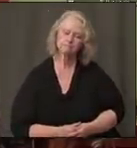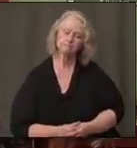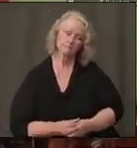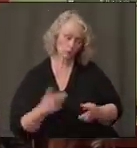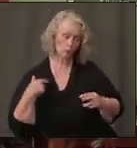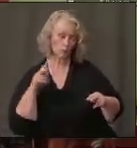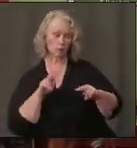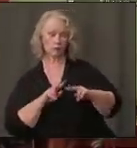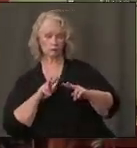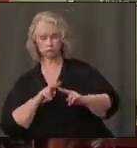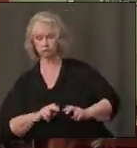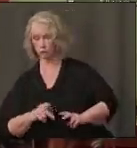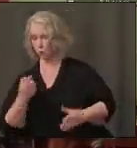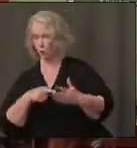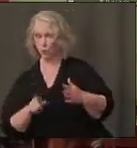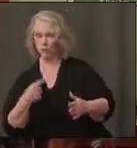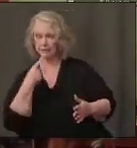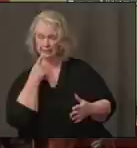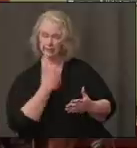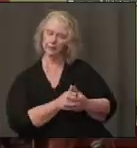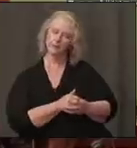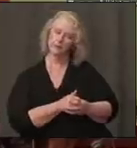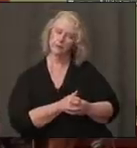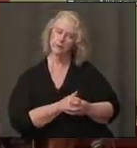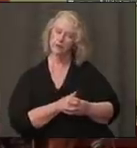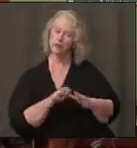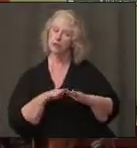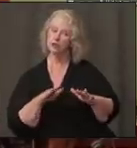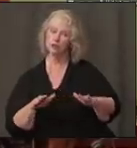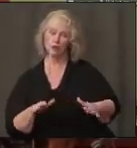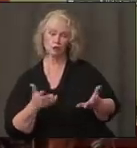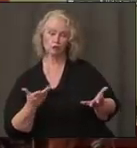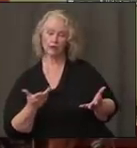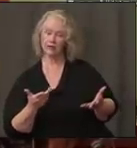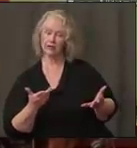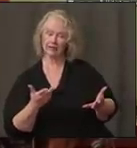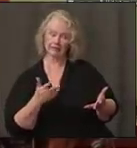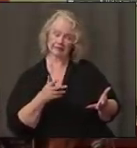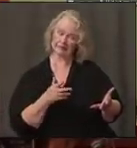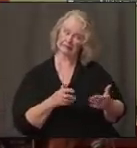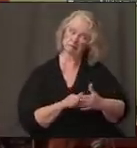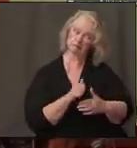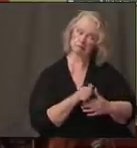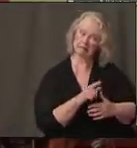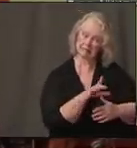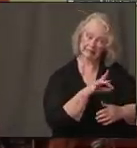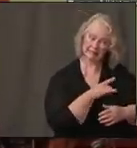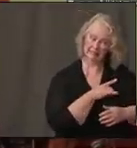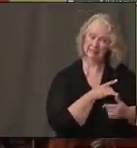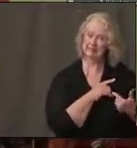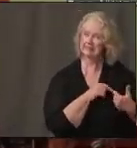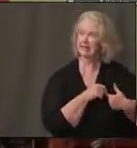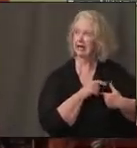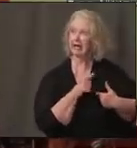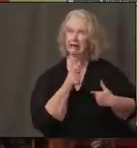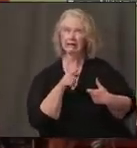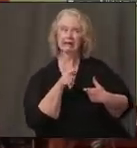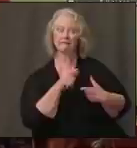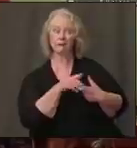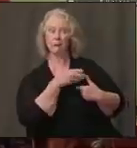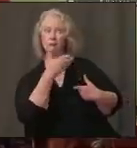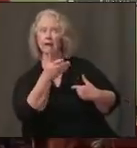into account exactly what you said. What are the risks to children in terms of getting an infection? What are the risks to adults if the children do get an infection and go